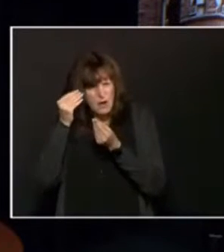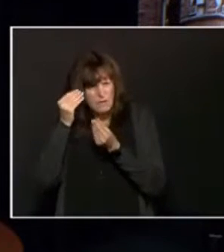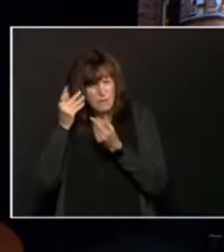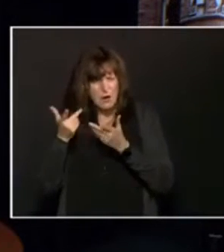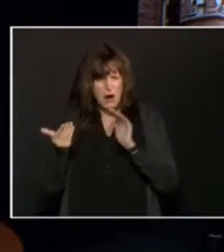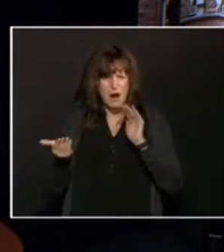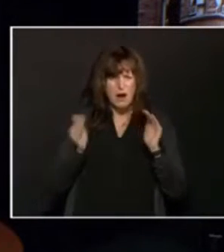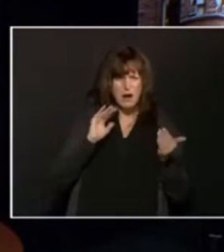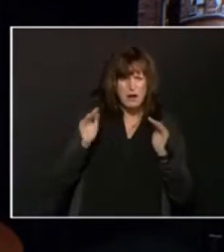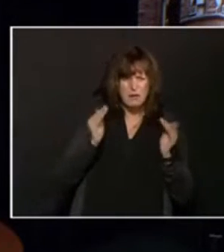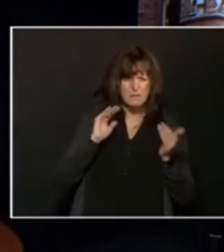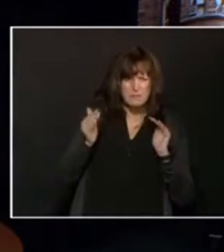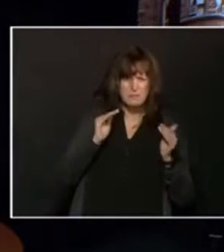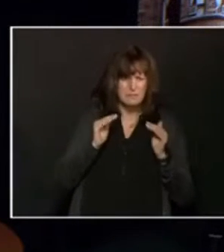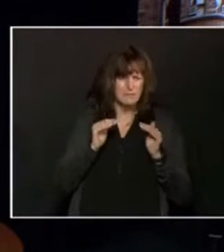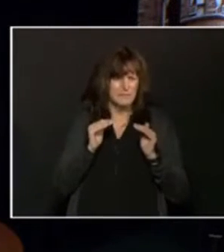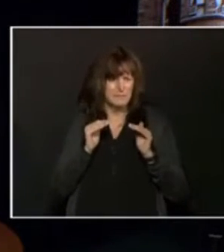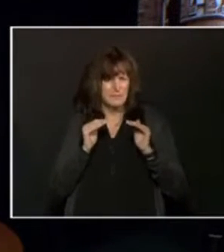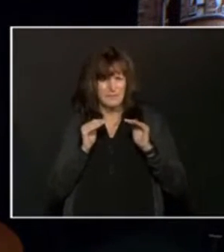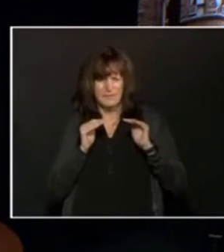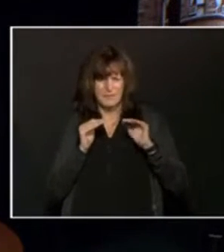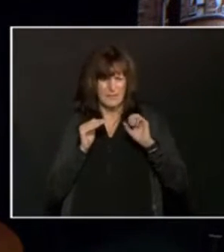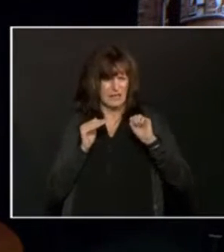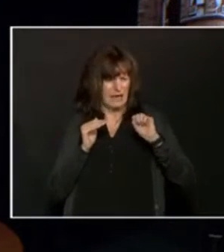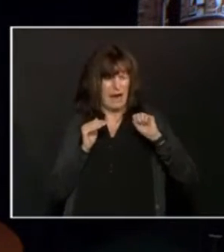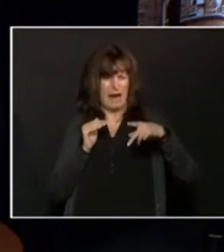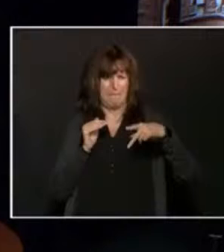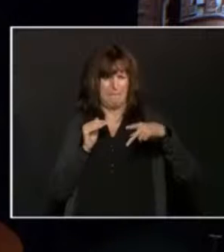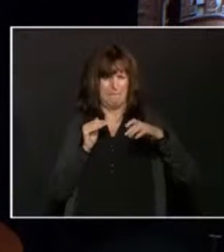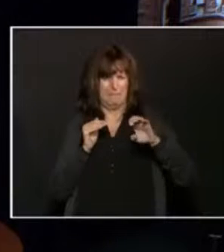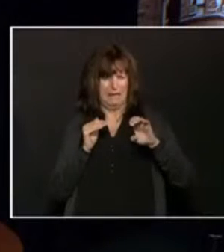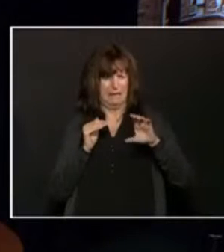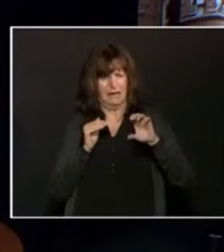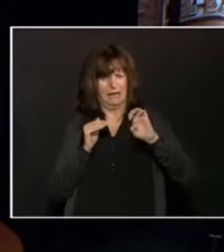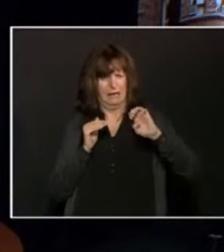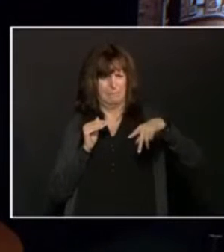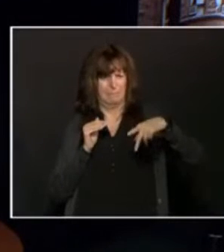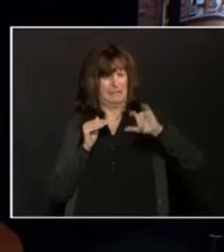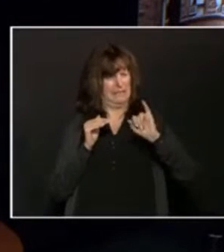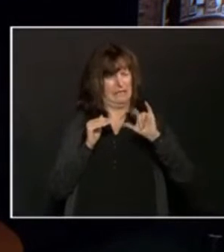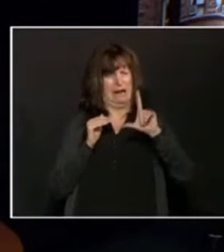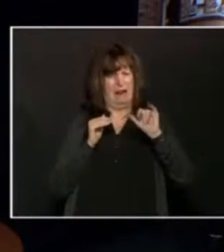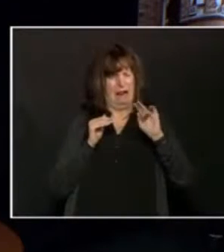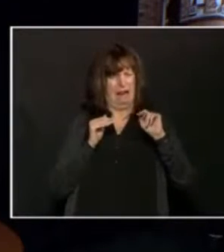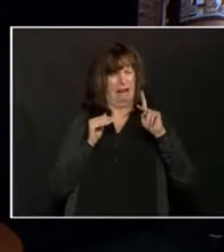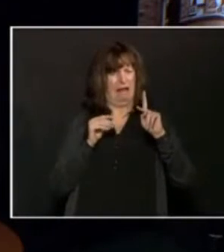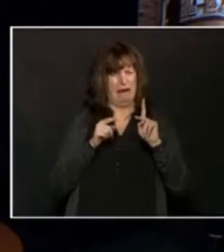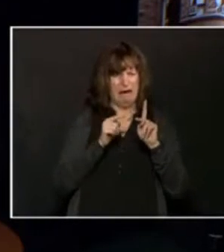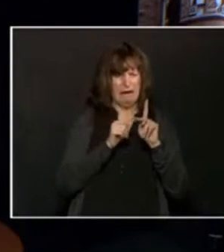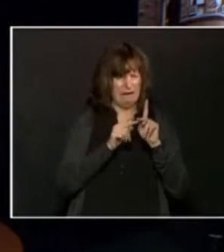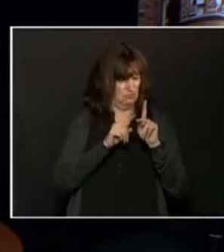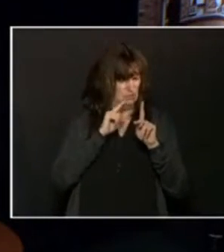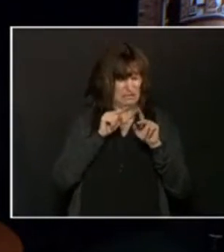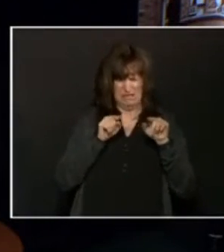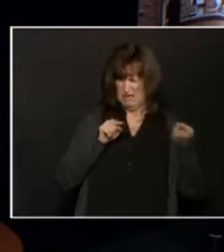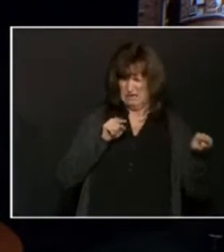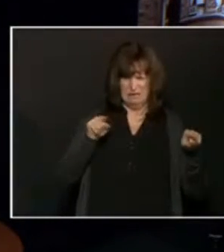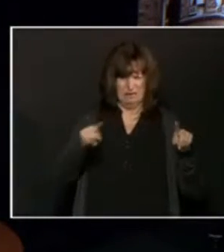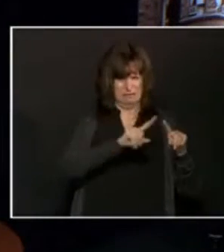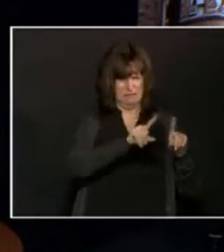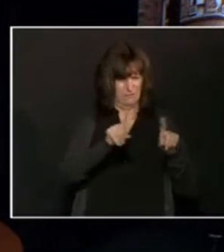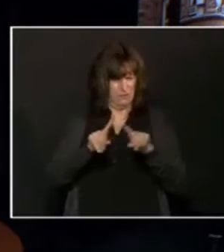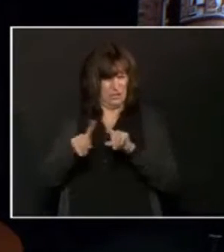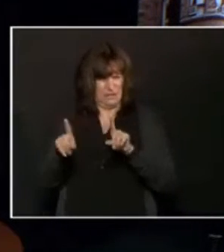What's the difference between no information and no epi-link? And is the issue really that we still don't know where cases are coming from in